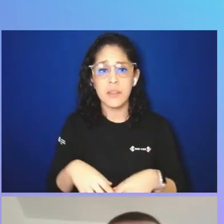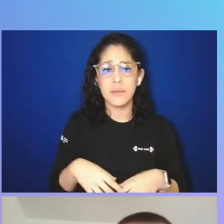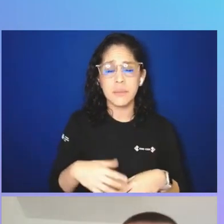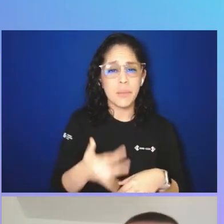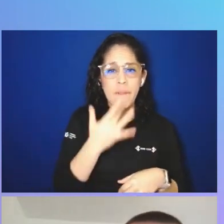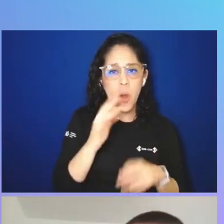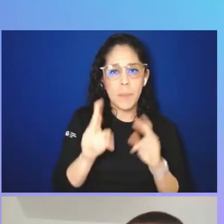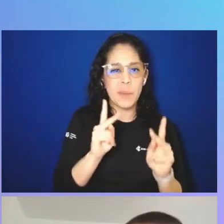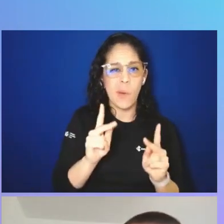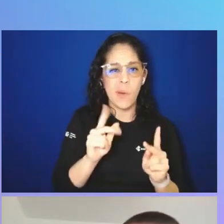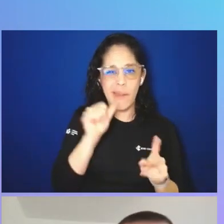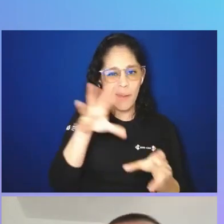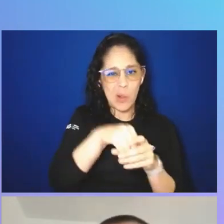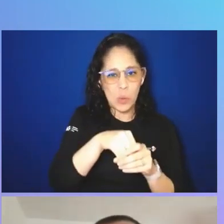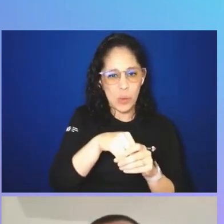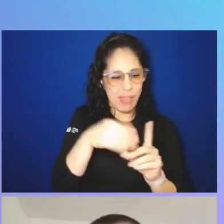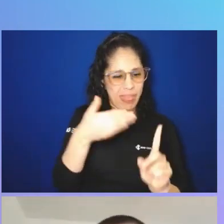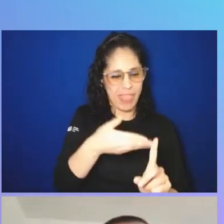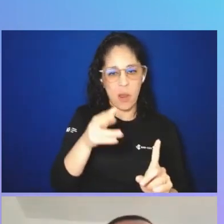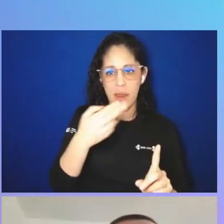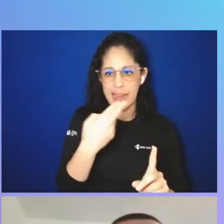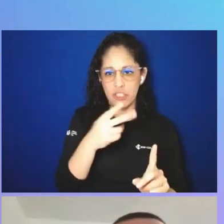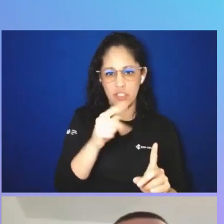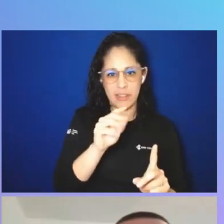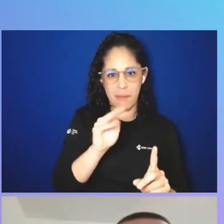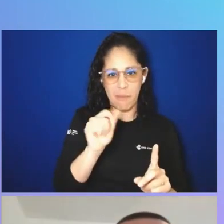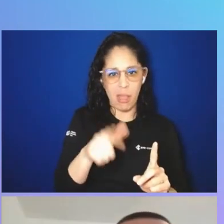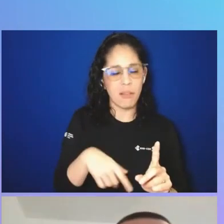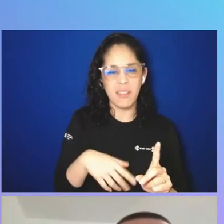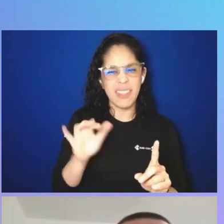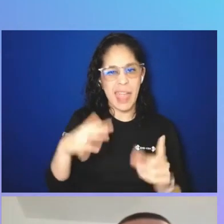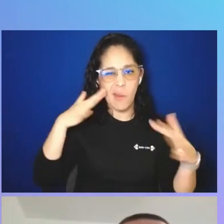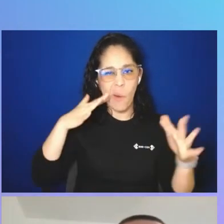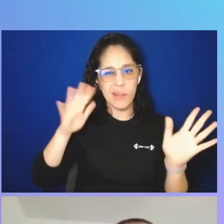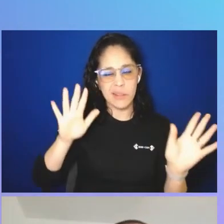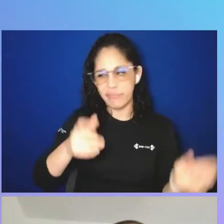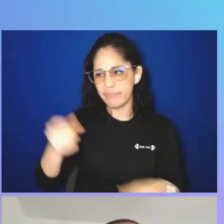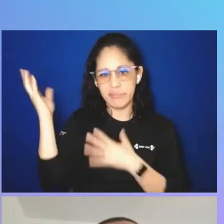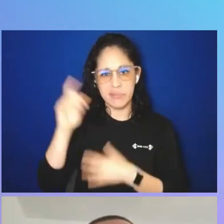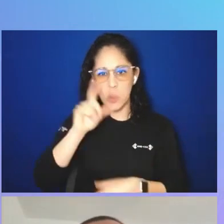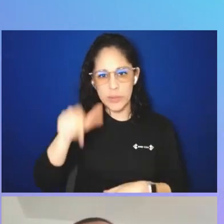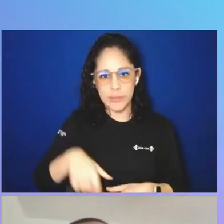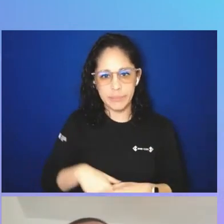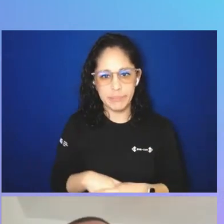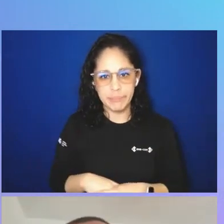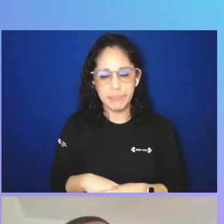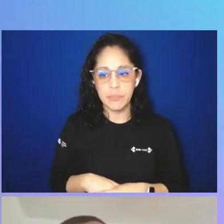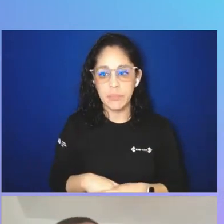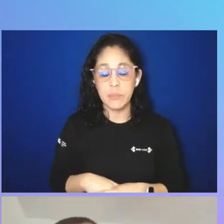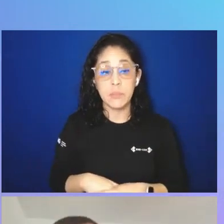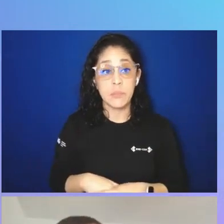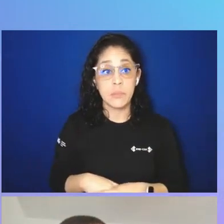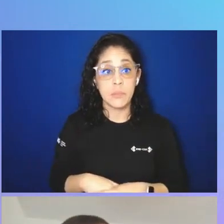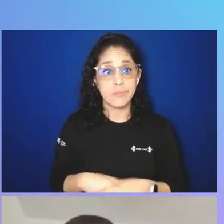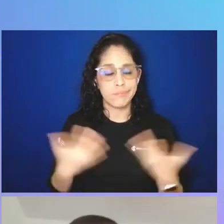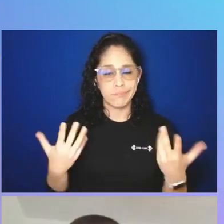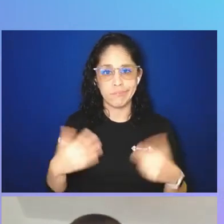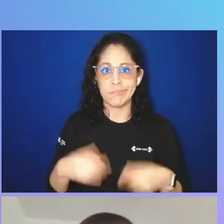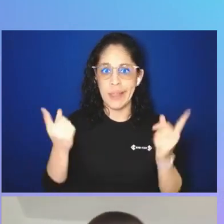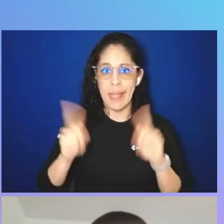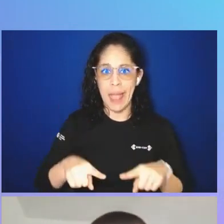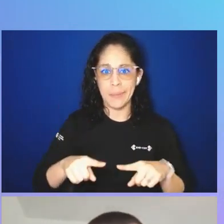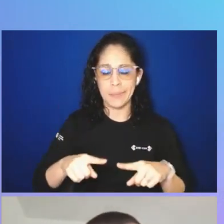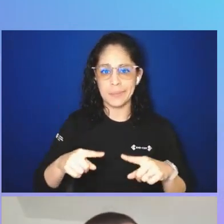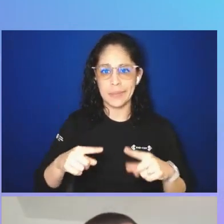them in the HTML. They'd rather not have the noise. This precipitated a battle between